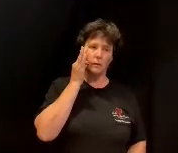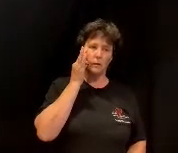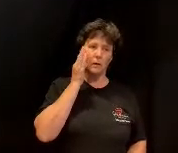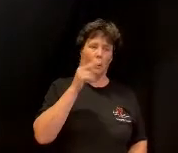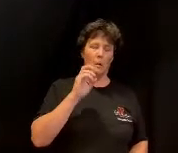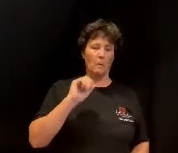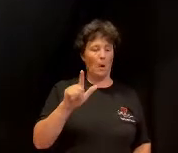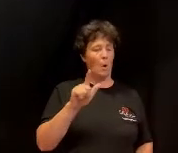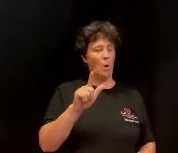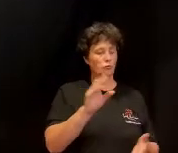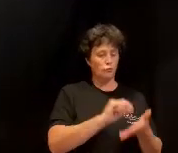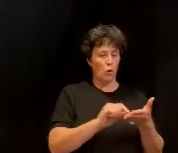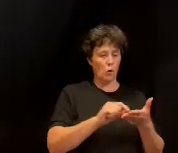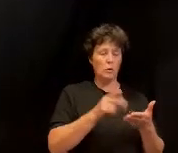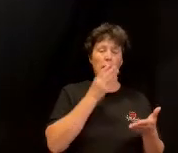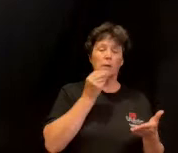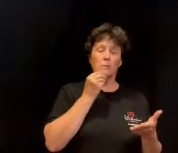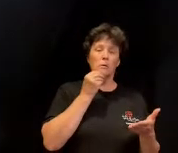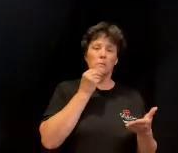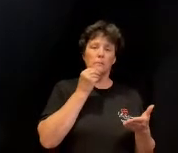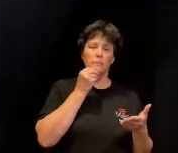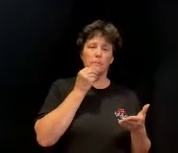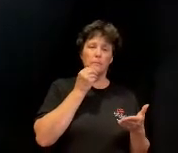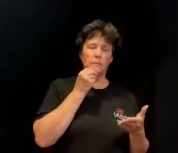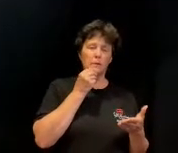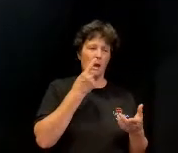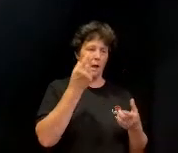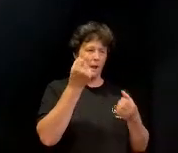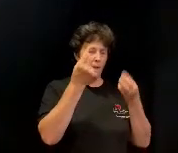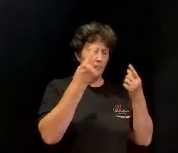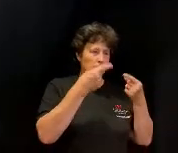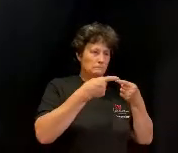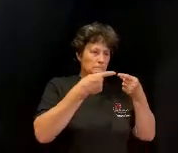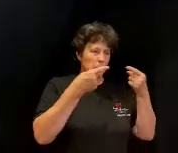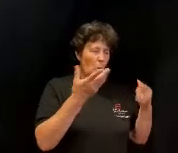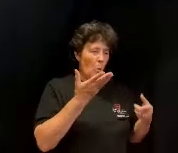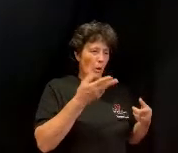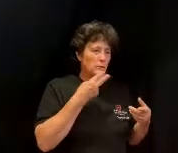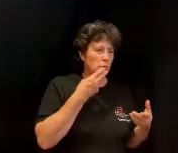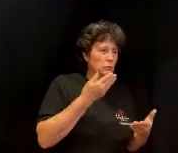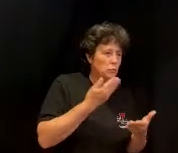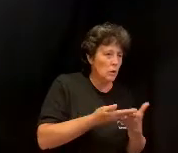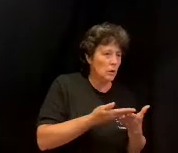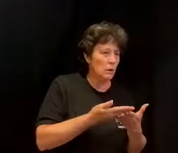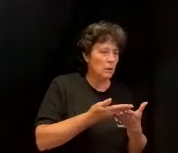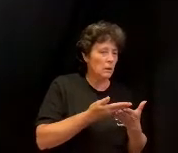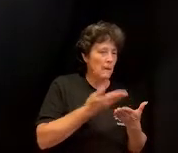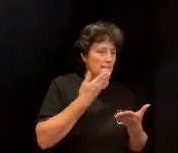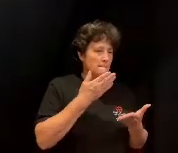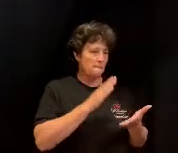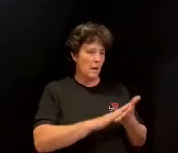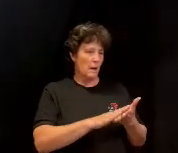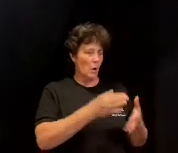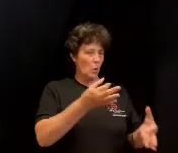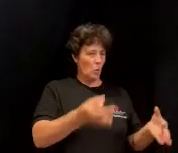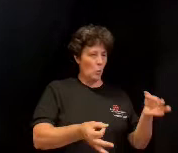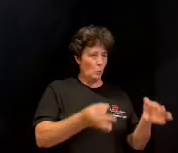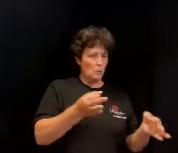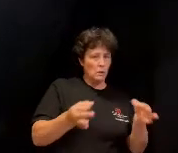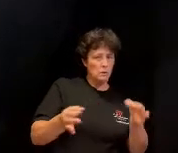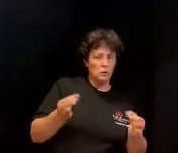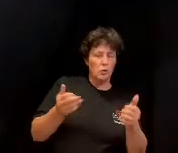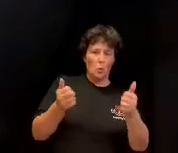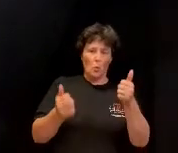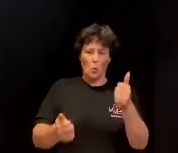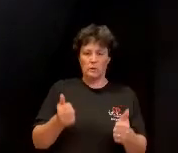Hebrews, he says, discern both good. He said, we are to discern what's good and evil. We are to judge. Right?